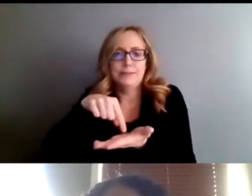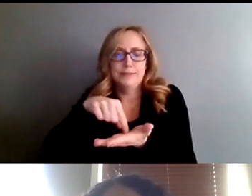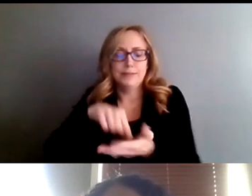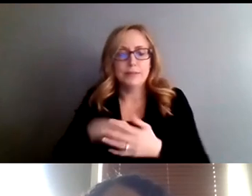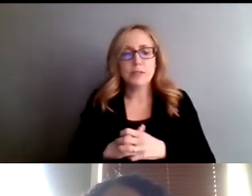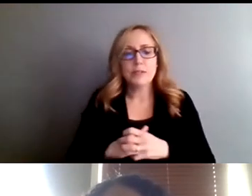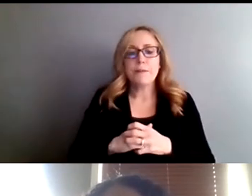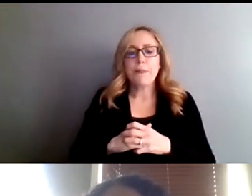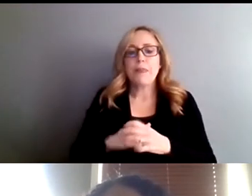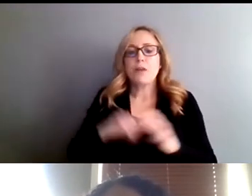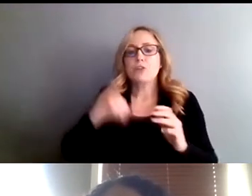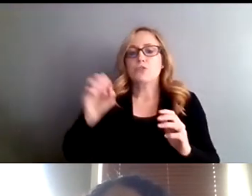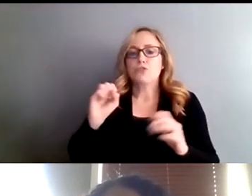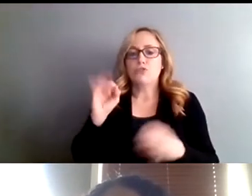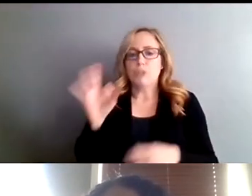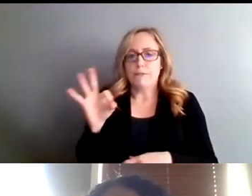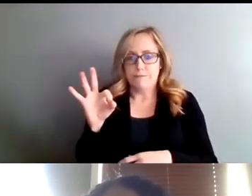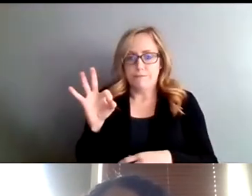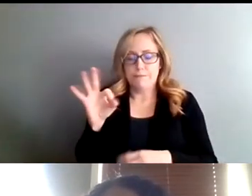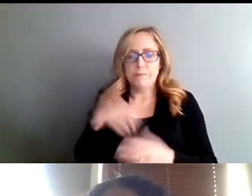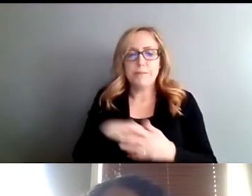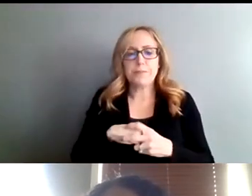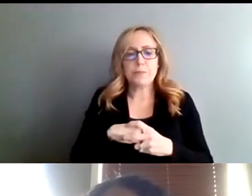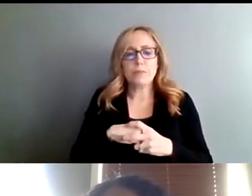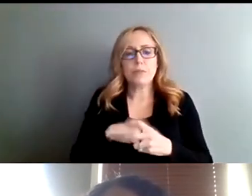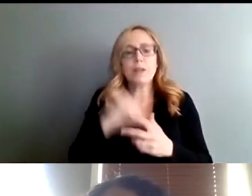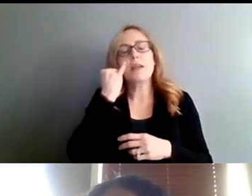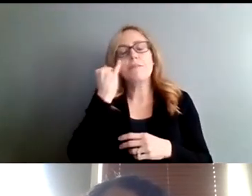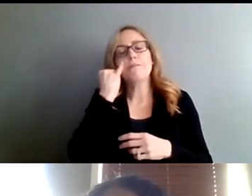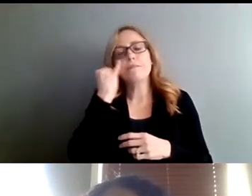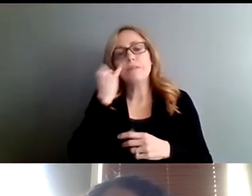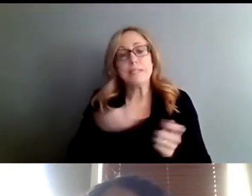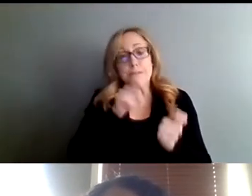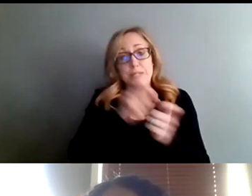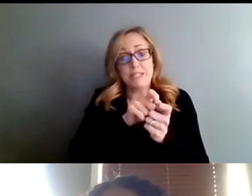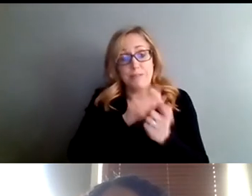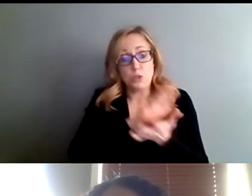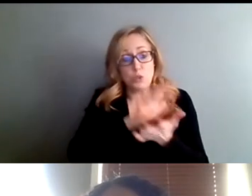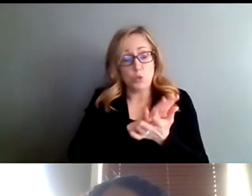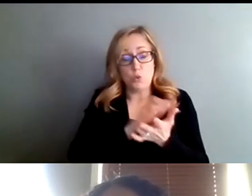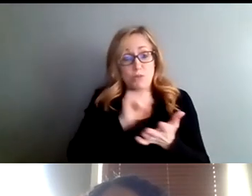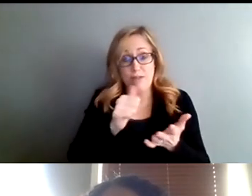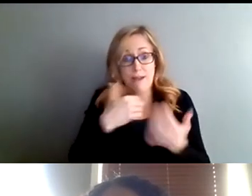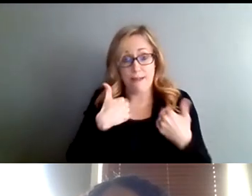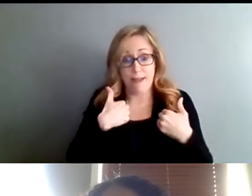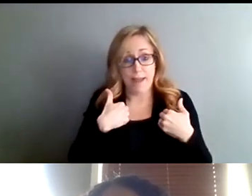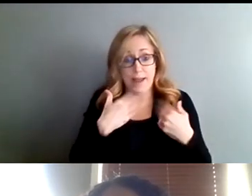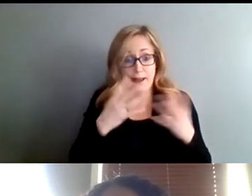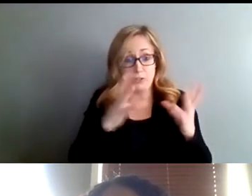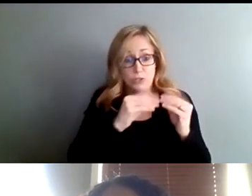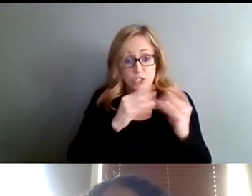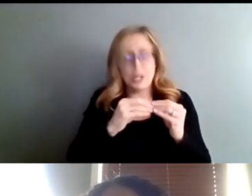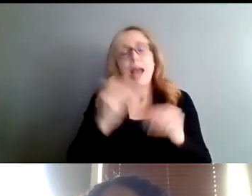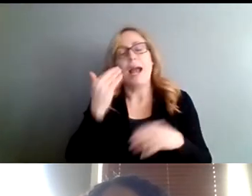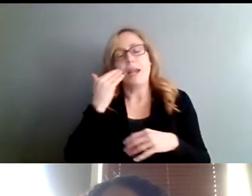if a particular school had not had their session by this Friday. Some schools are still having the sessions